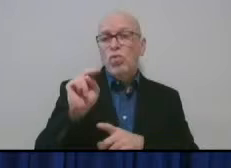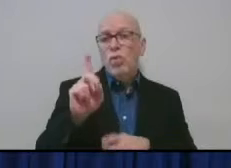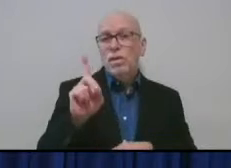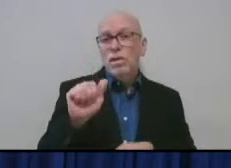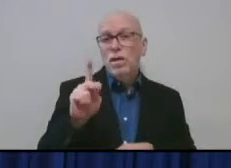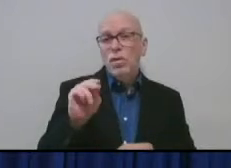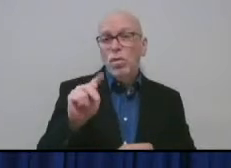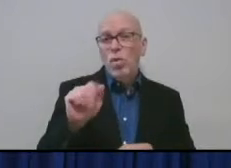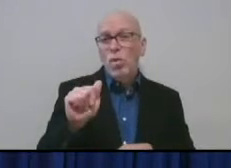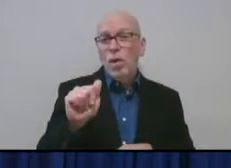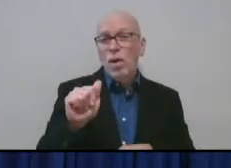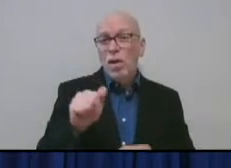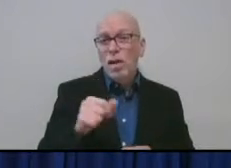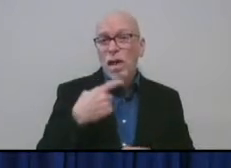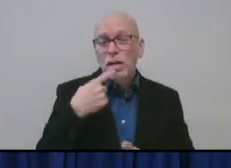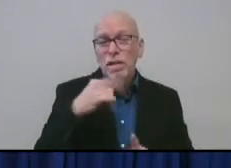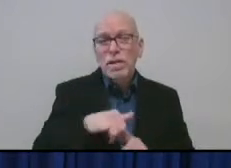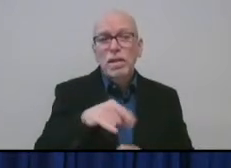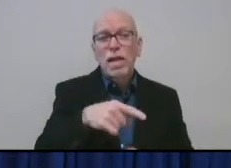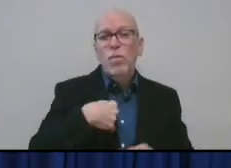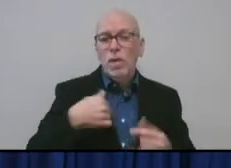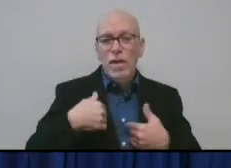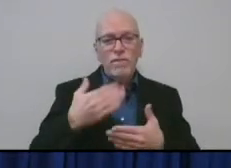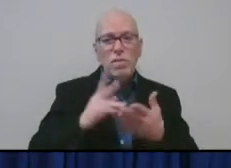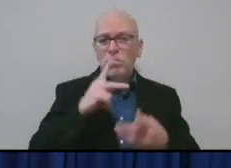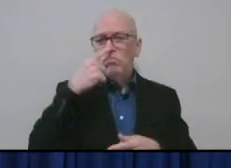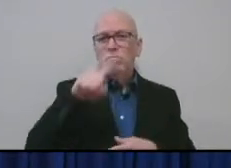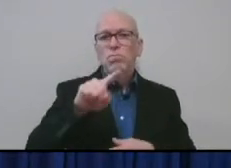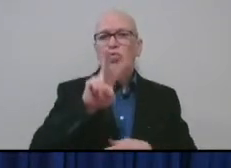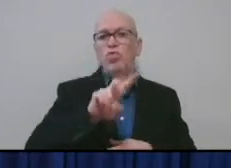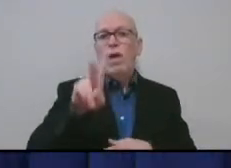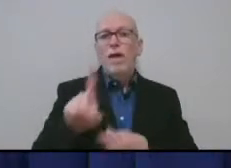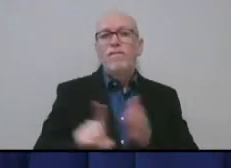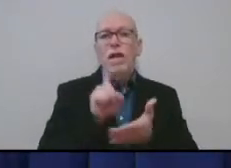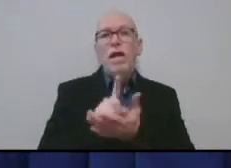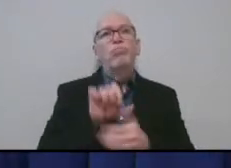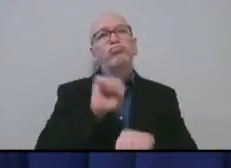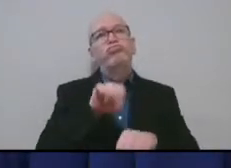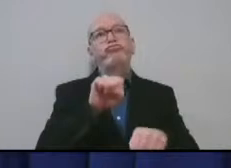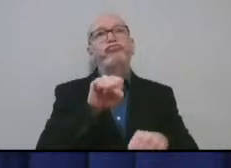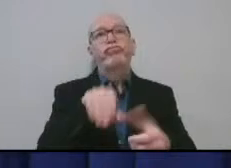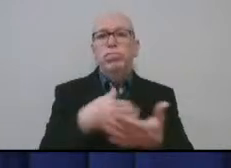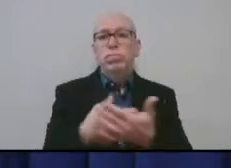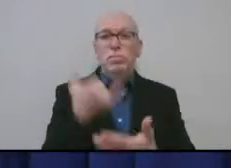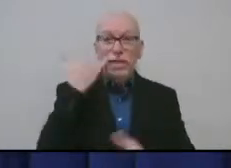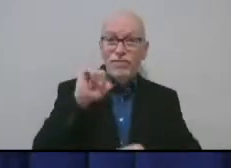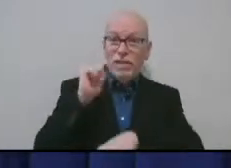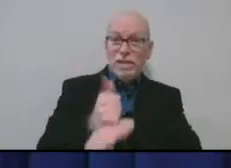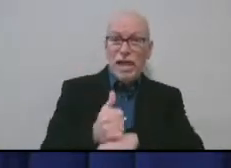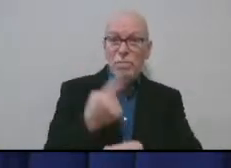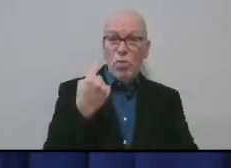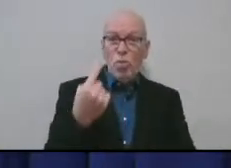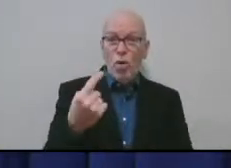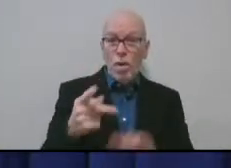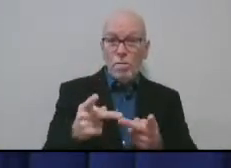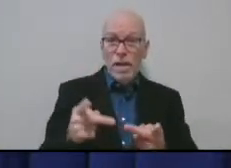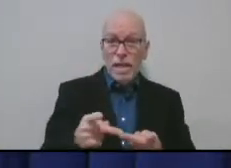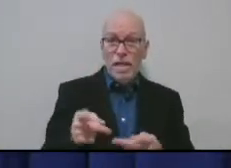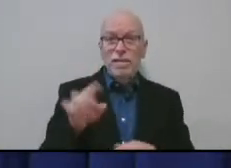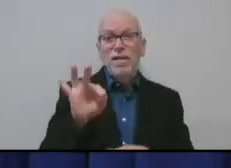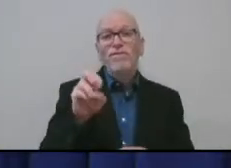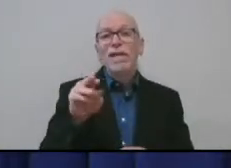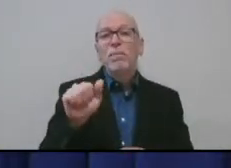said, we've got people that would travel 2.5 hours to, if you set up a single site, a FEMA assisted, and